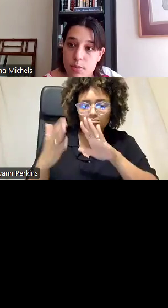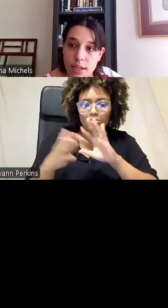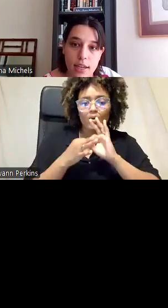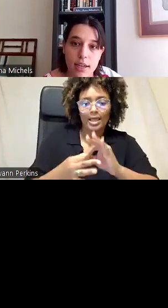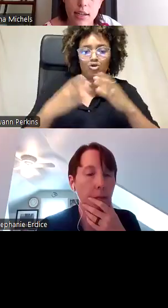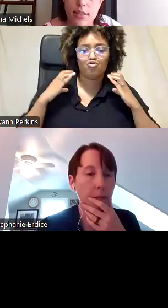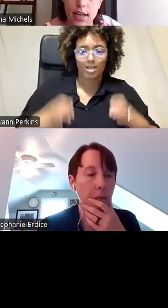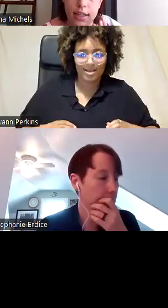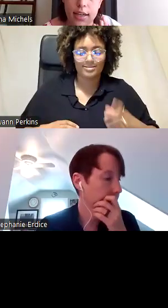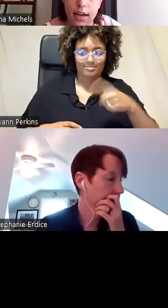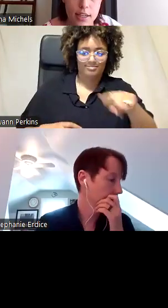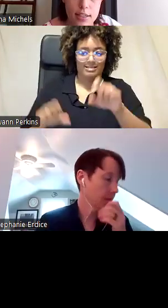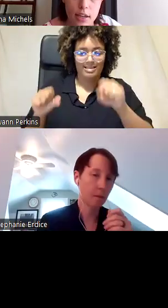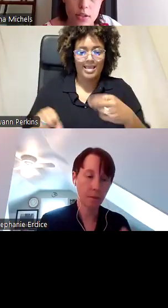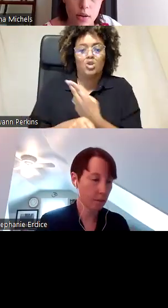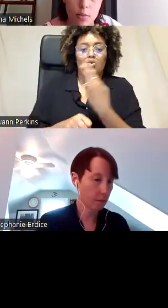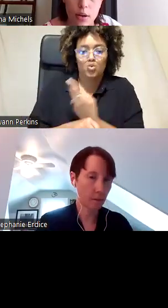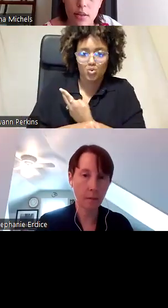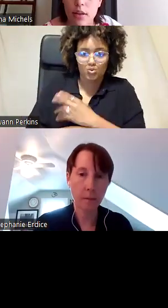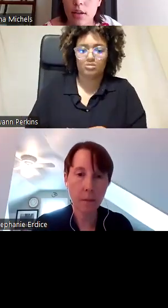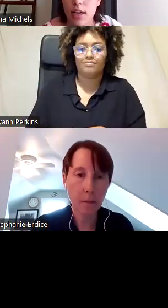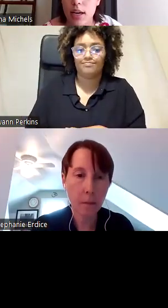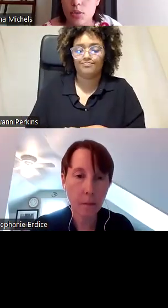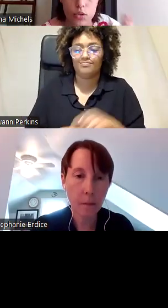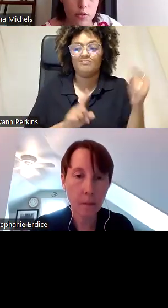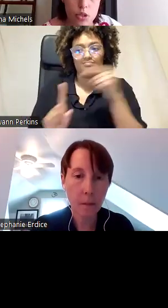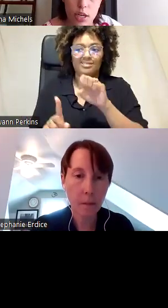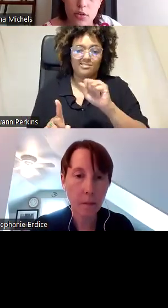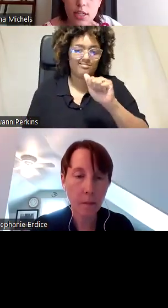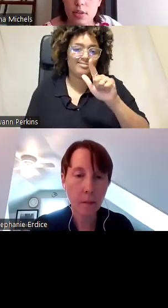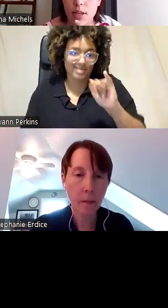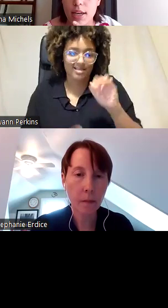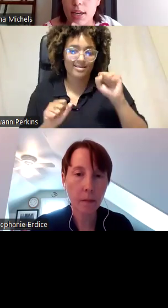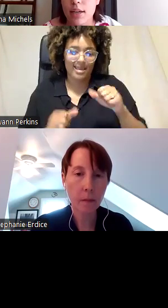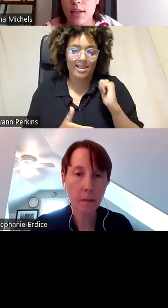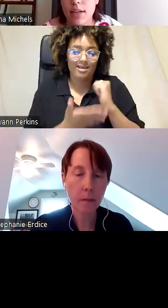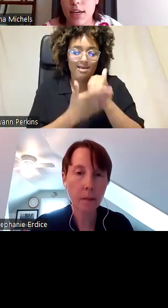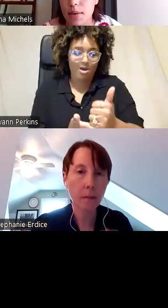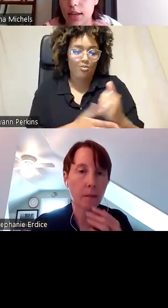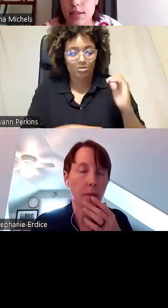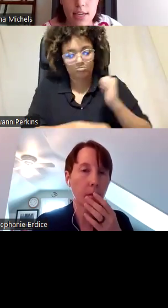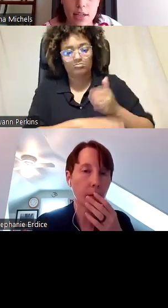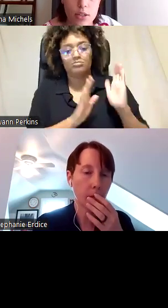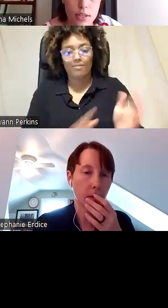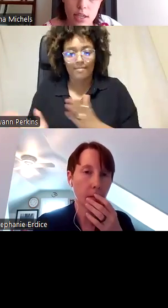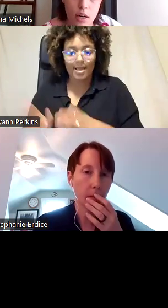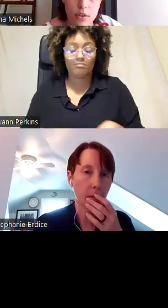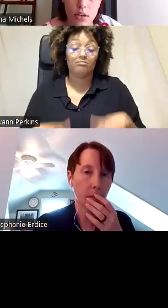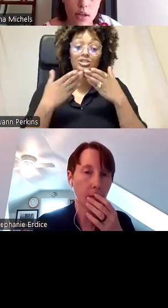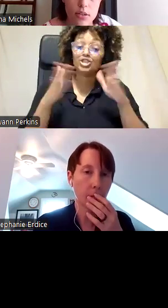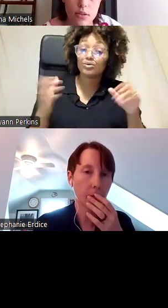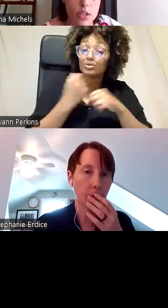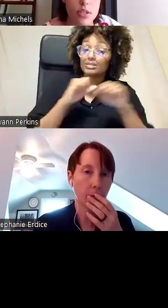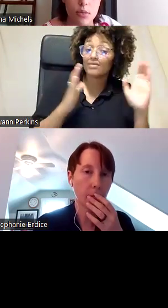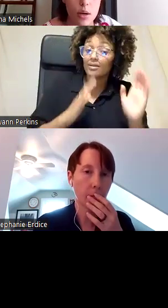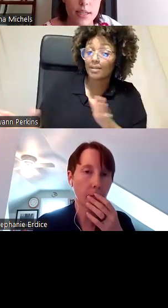financial safety planning. SALI advocates can also help with just sort of more general safety planning. And then SALI attorneys can offer